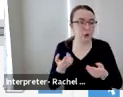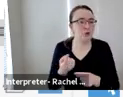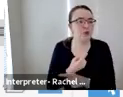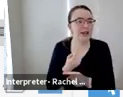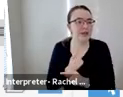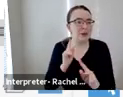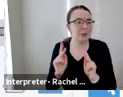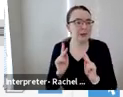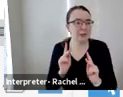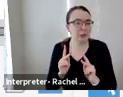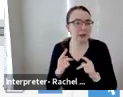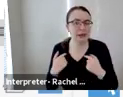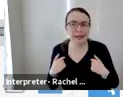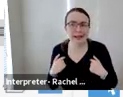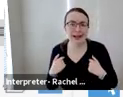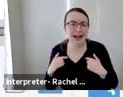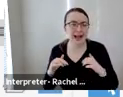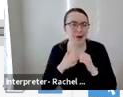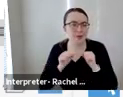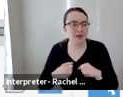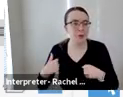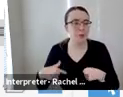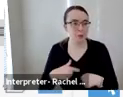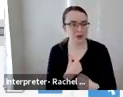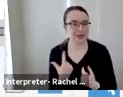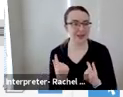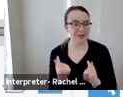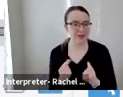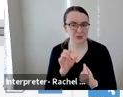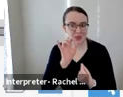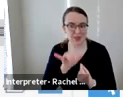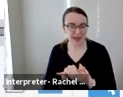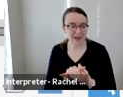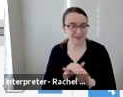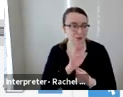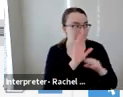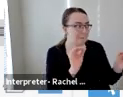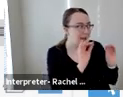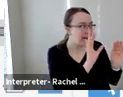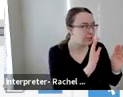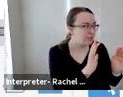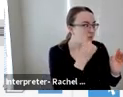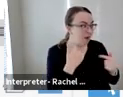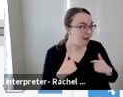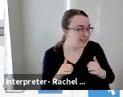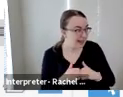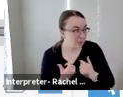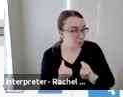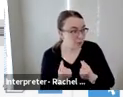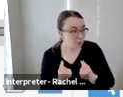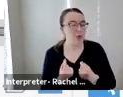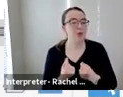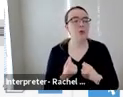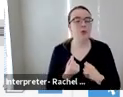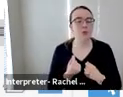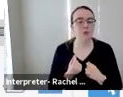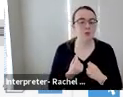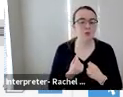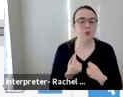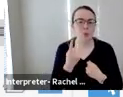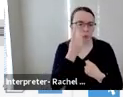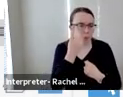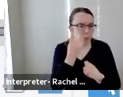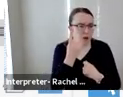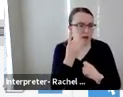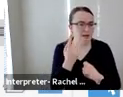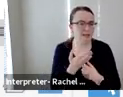might feel that they could achieve some segment of what you've accomplished here. And I think one of the gripes, it's not really a gripe, but one